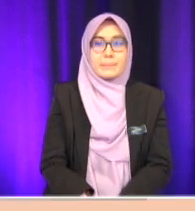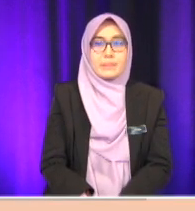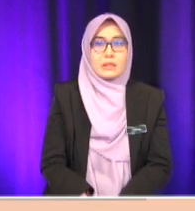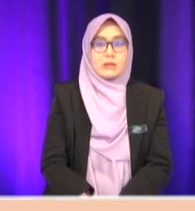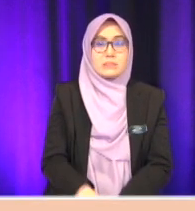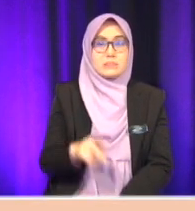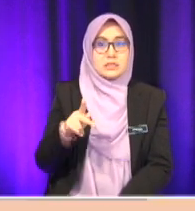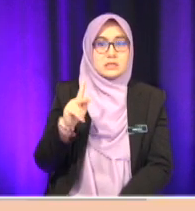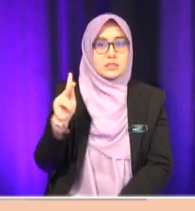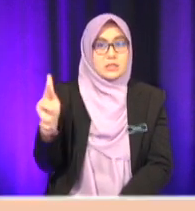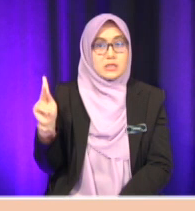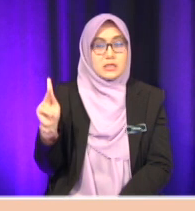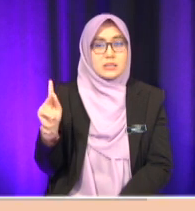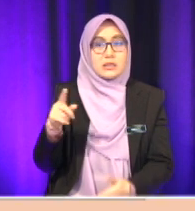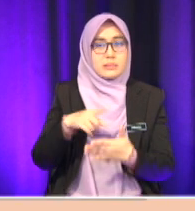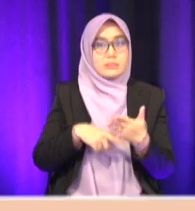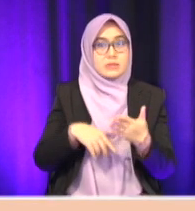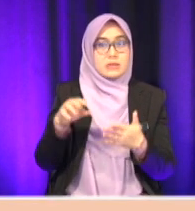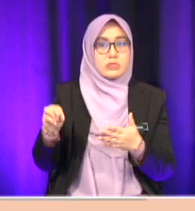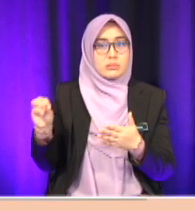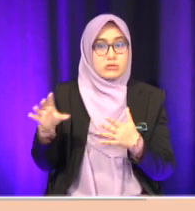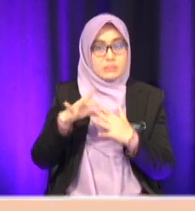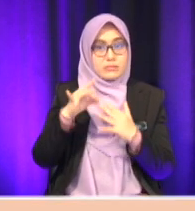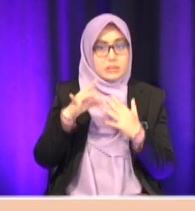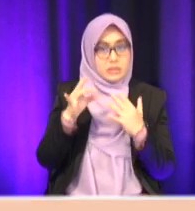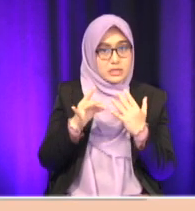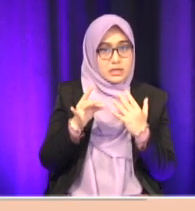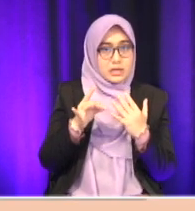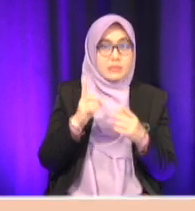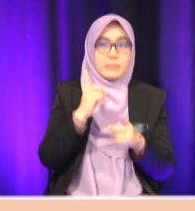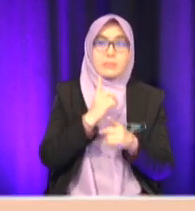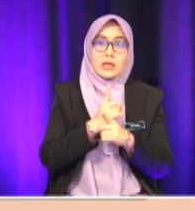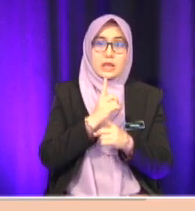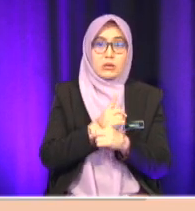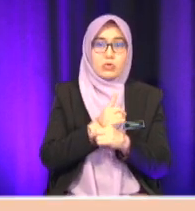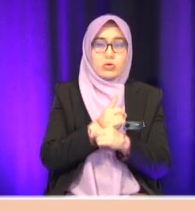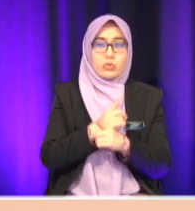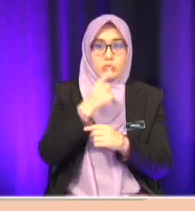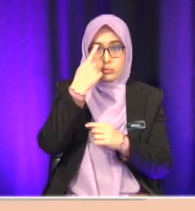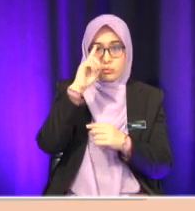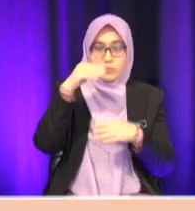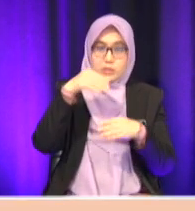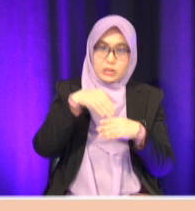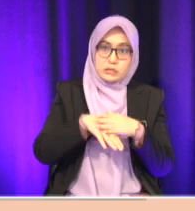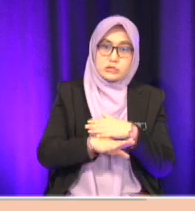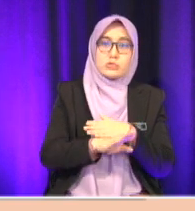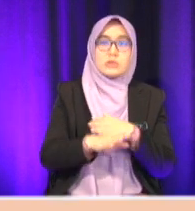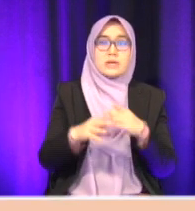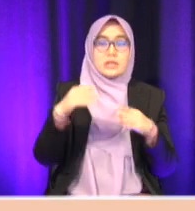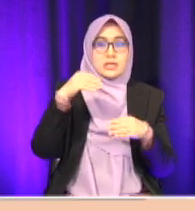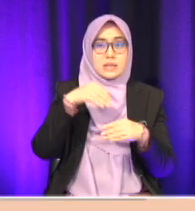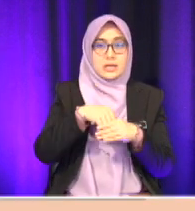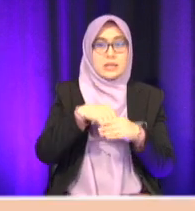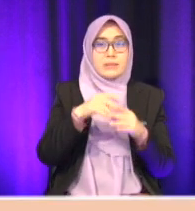should blend in smoothly with the sentences before and after. So the clue